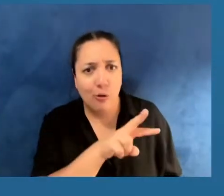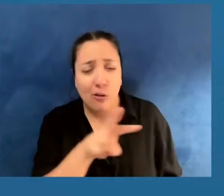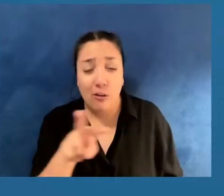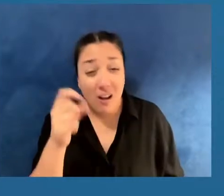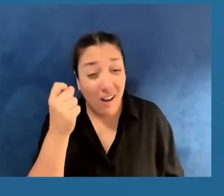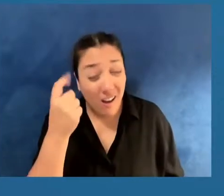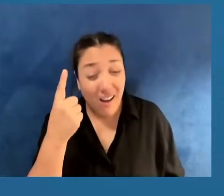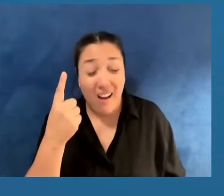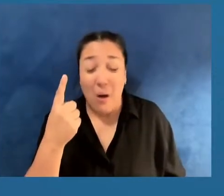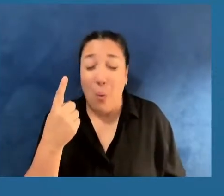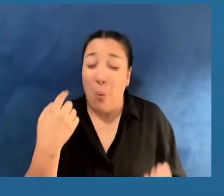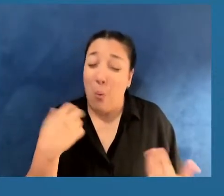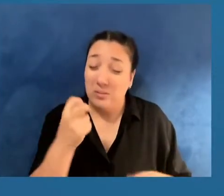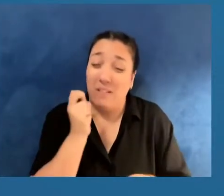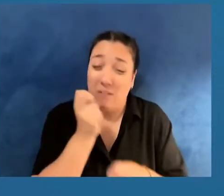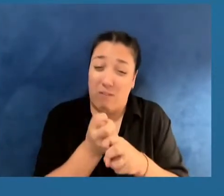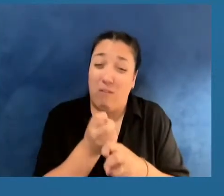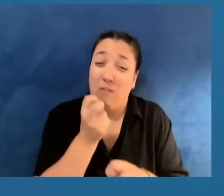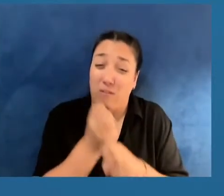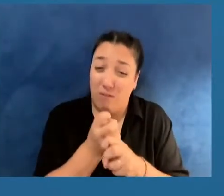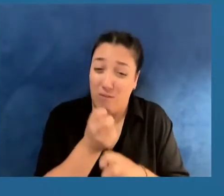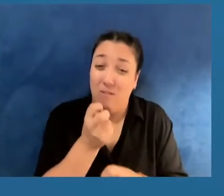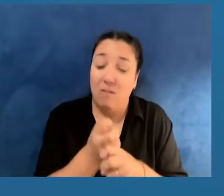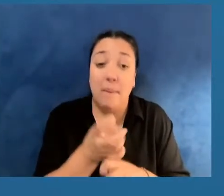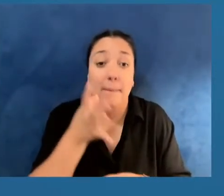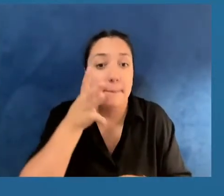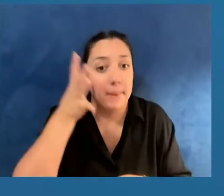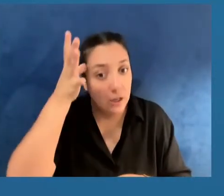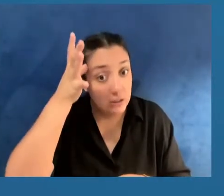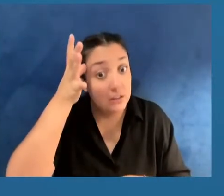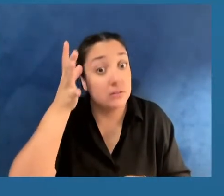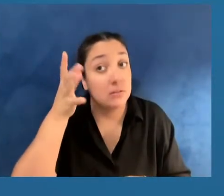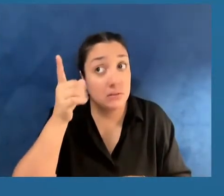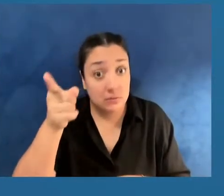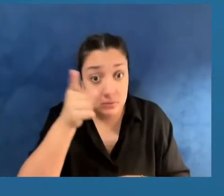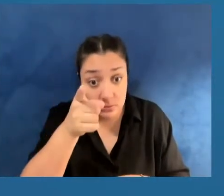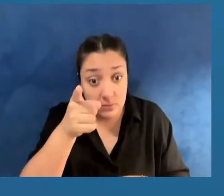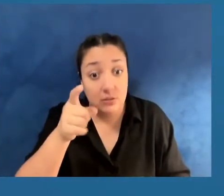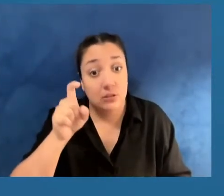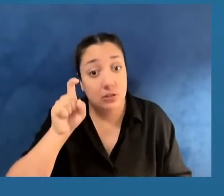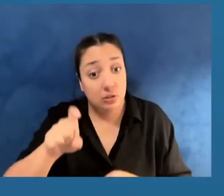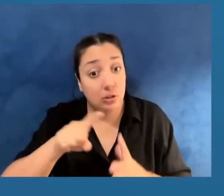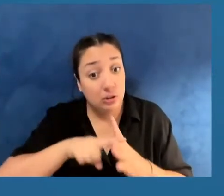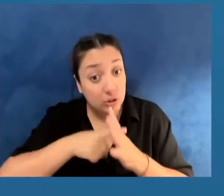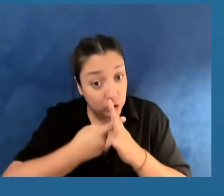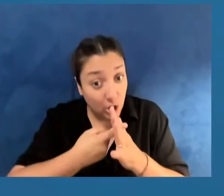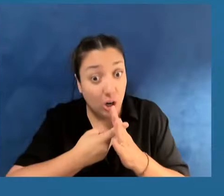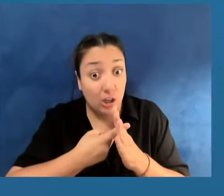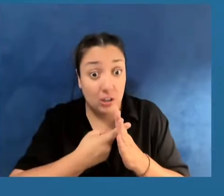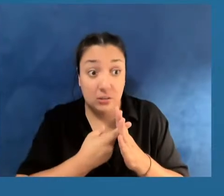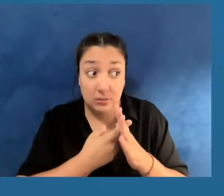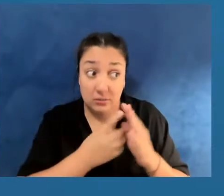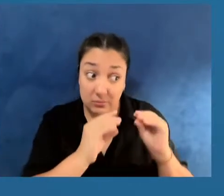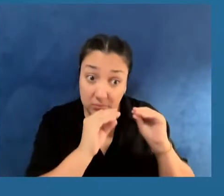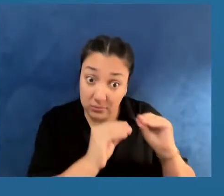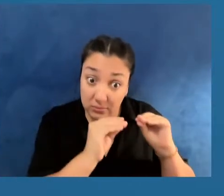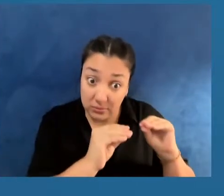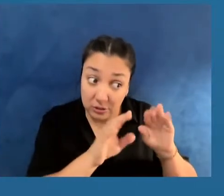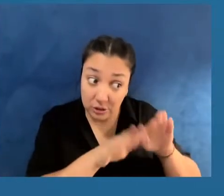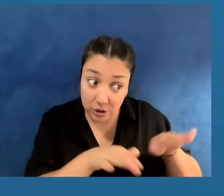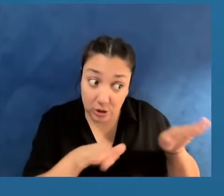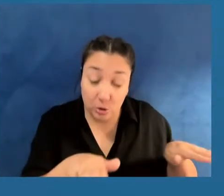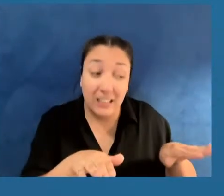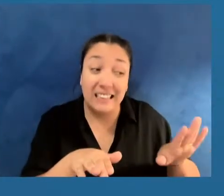and I'm telling parents, get ready for this. You should be weaning your young people, whether especially the young children, but